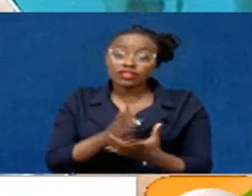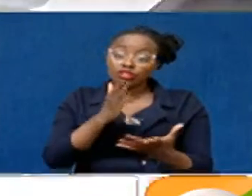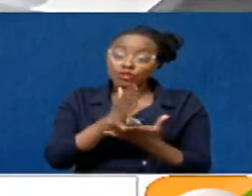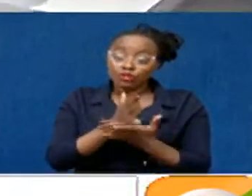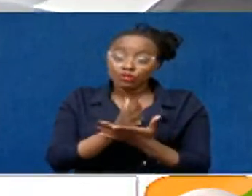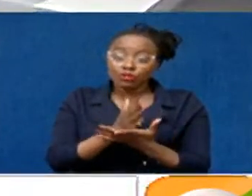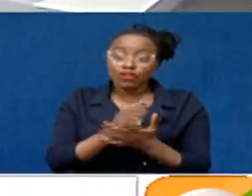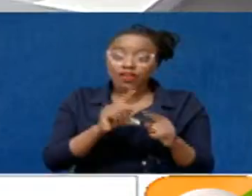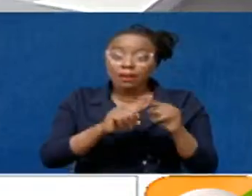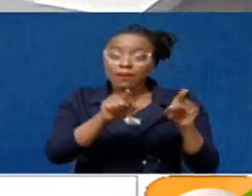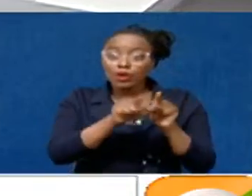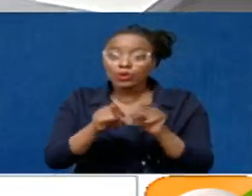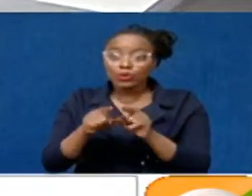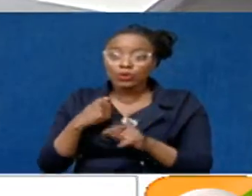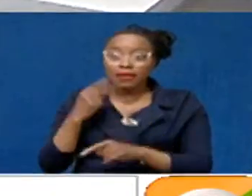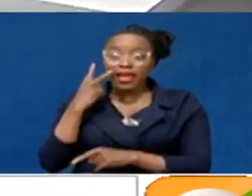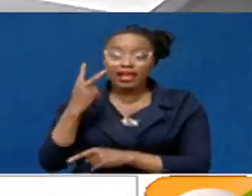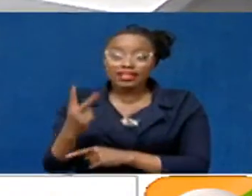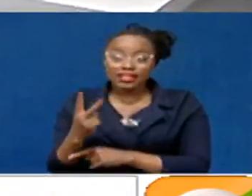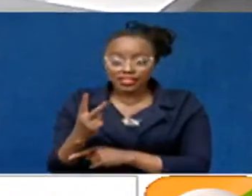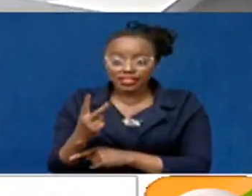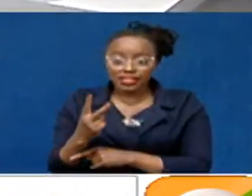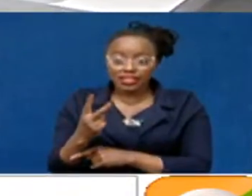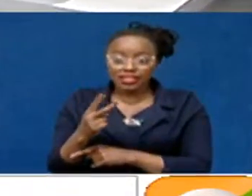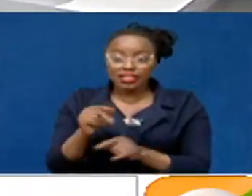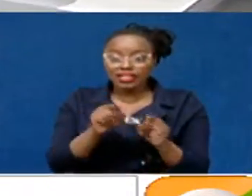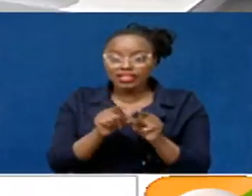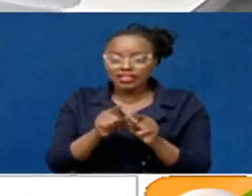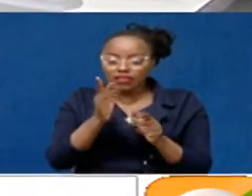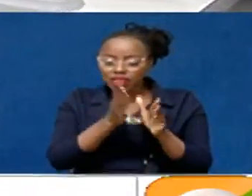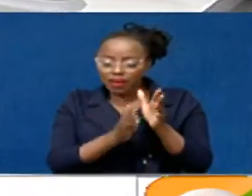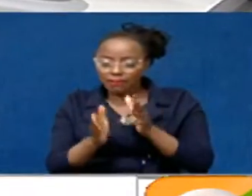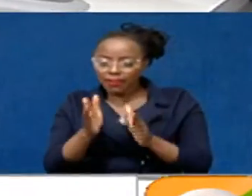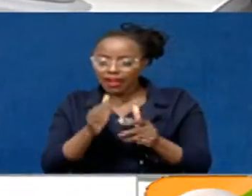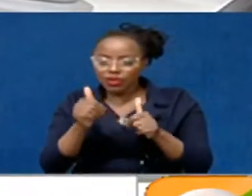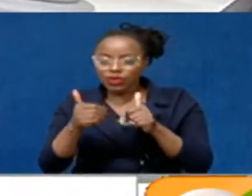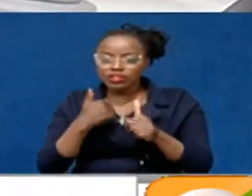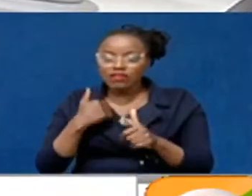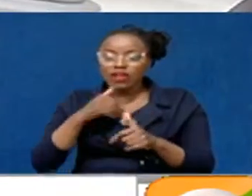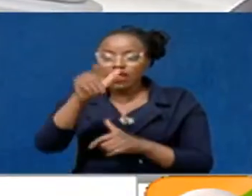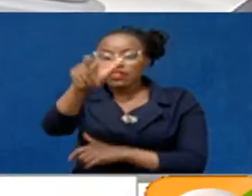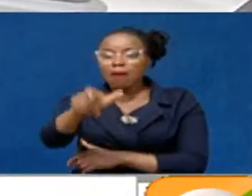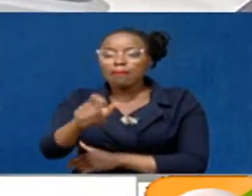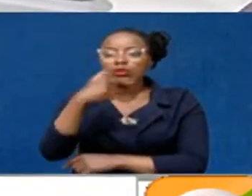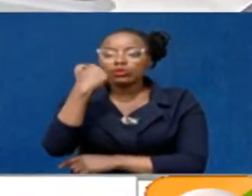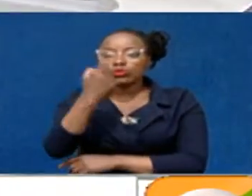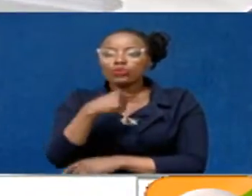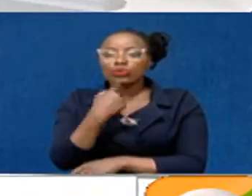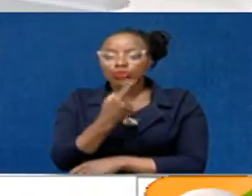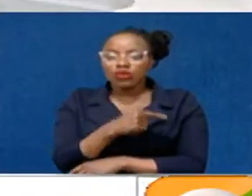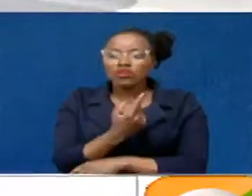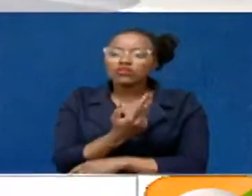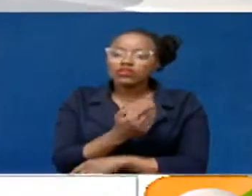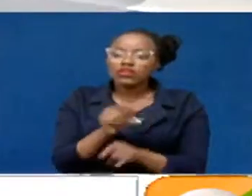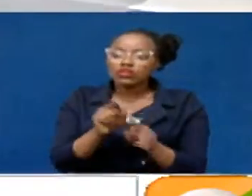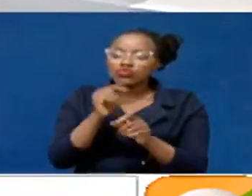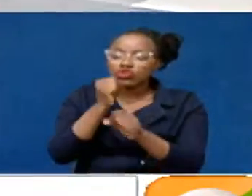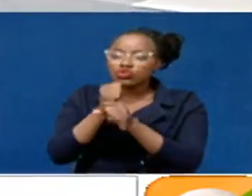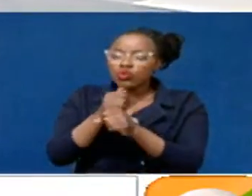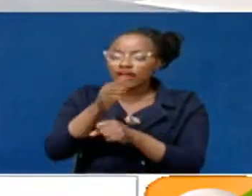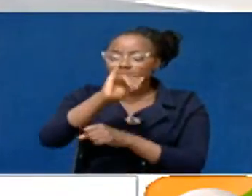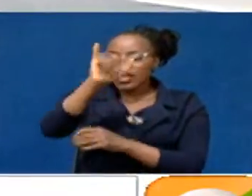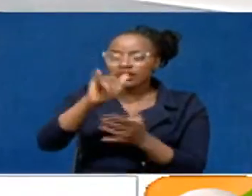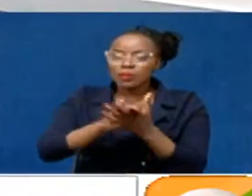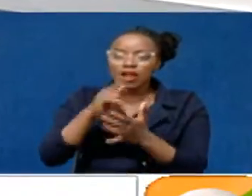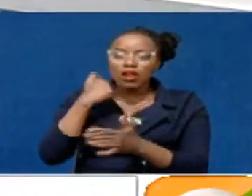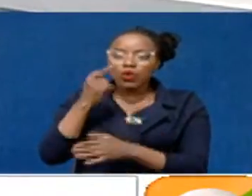Absolutely. But I also see tuck on the part of whoever is calling the shots within Jubilee,